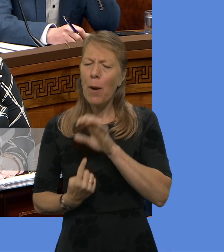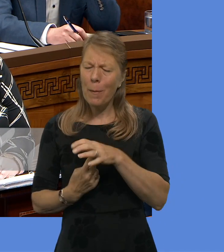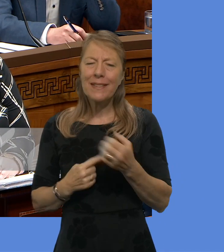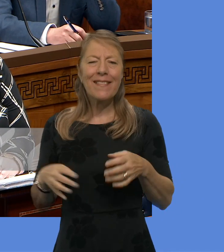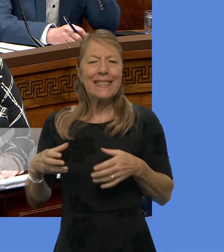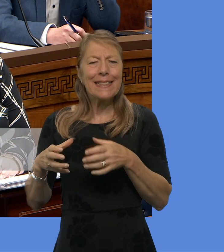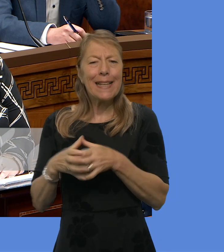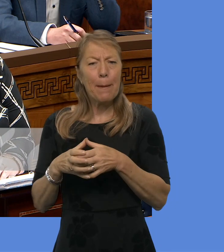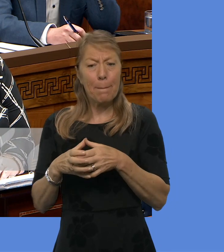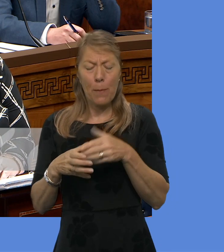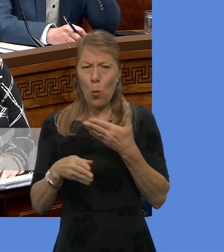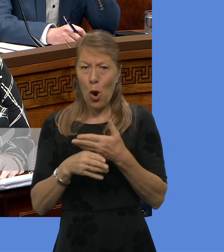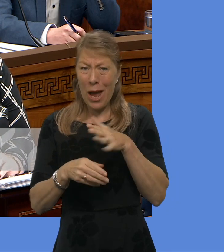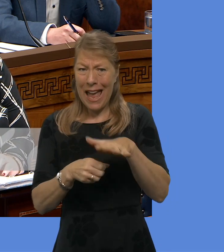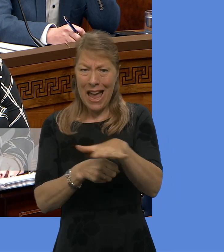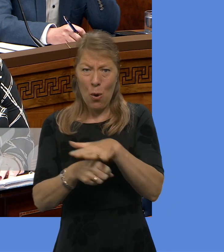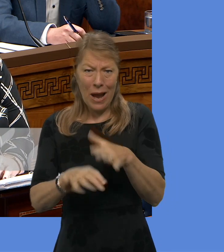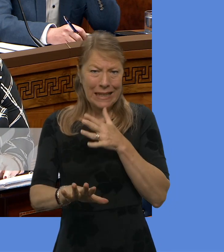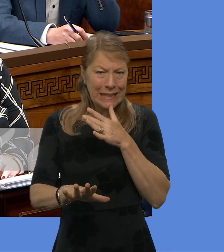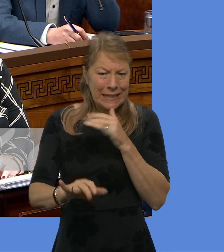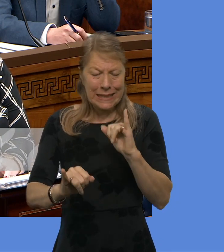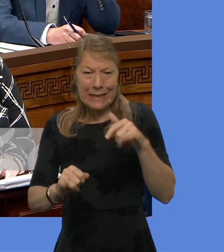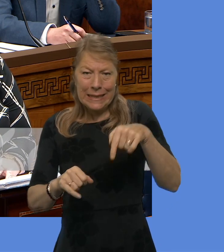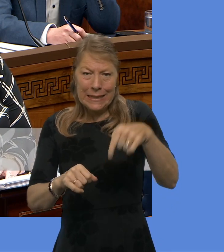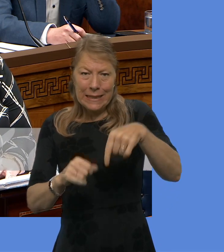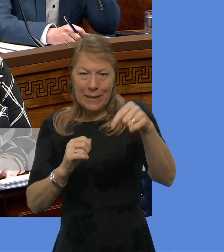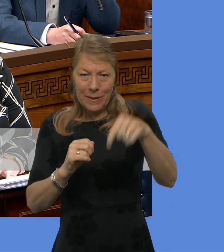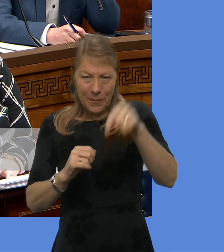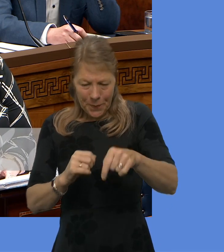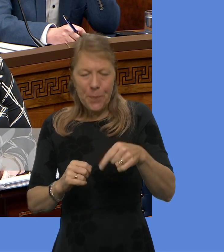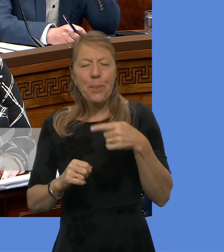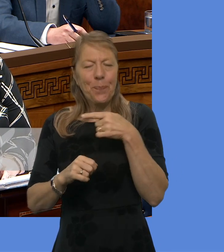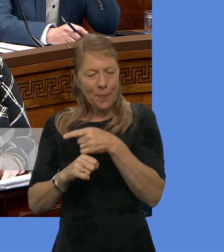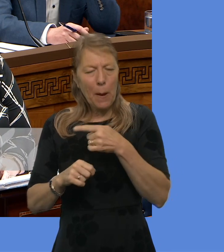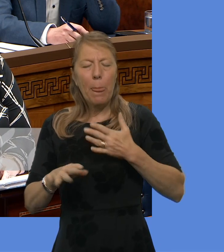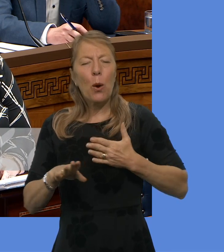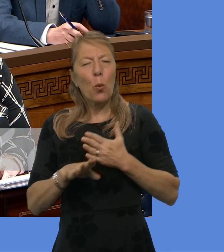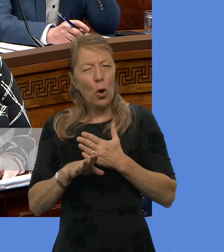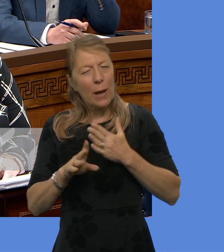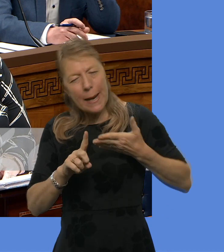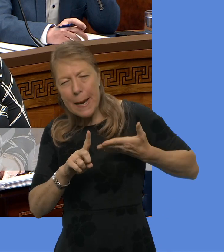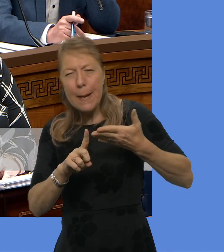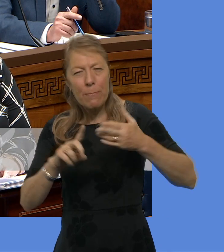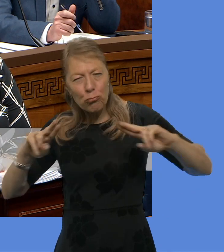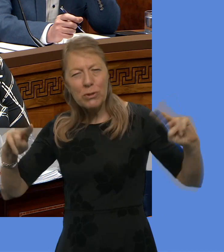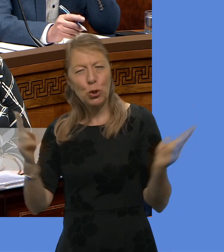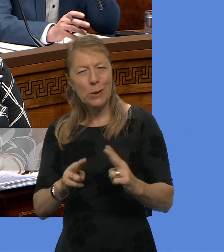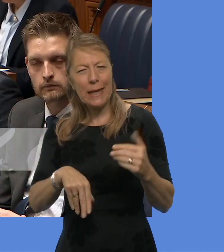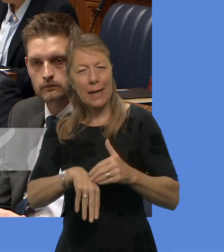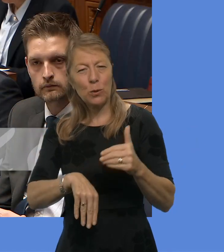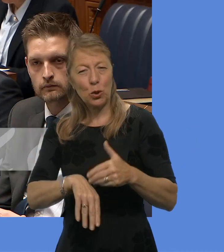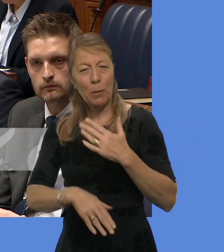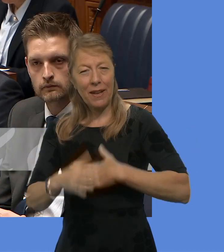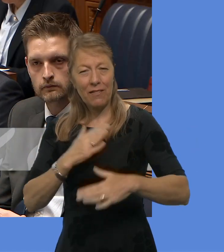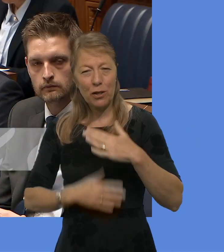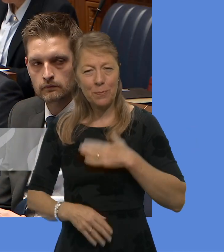and elected representatives to help address the issue of antisocial behaviour in areas around interface structures. In response to antisocial behaviour